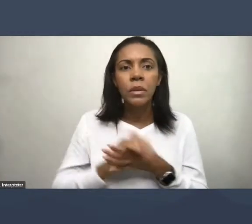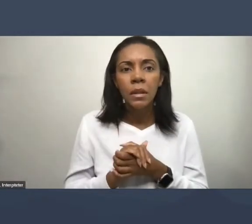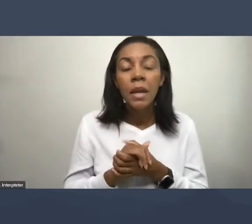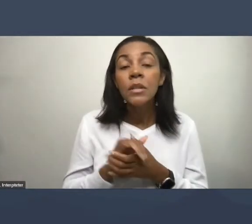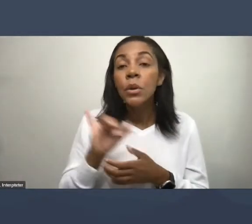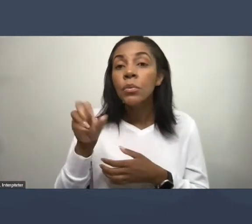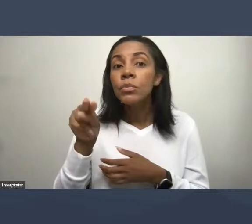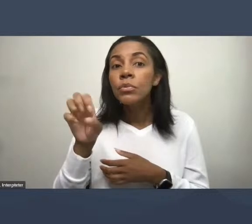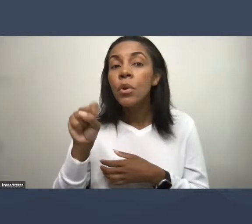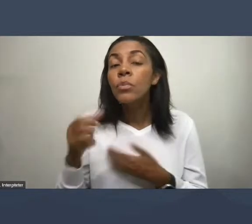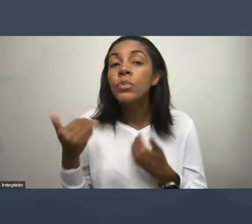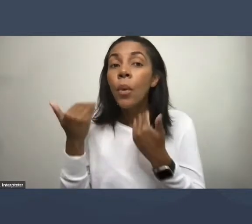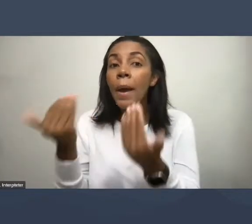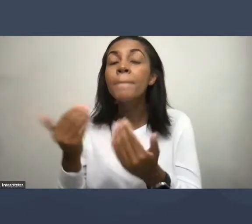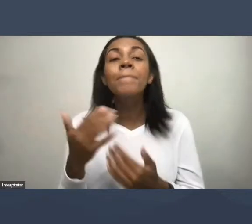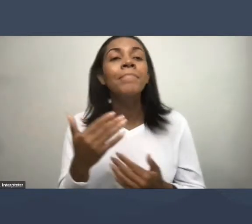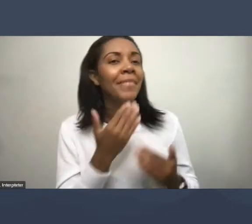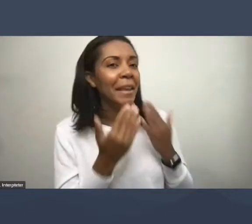Okay, thank you.